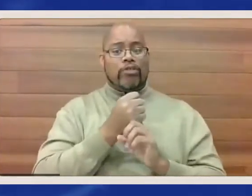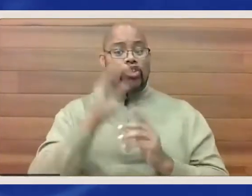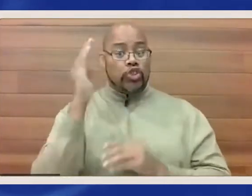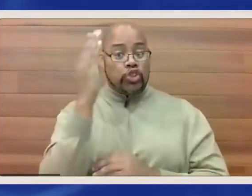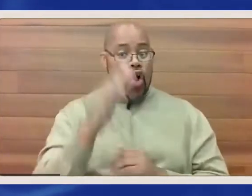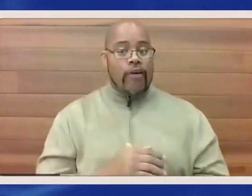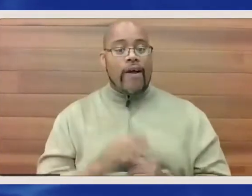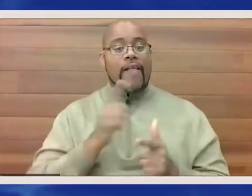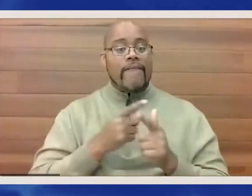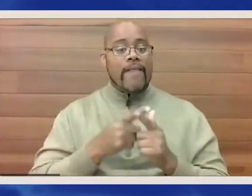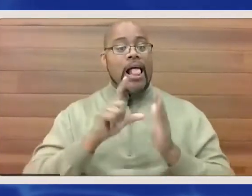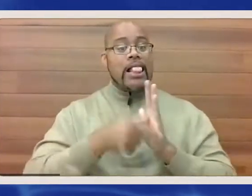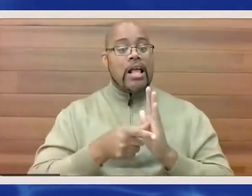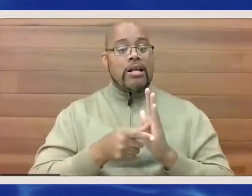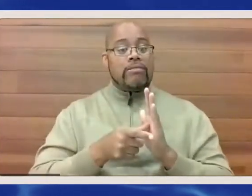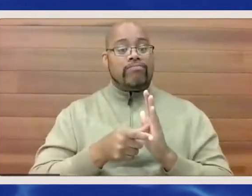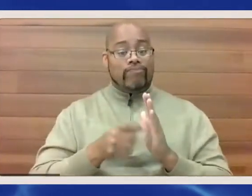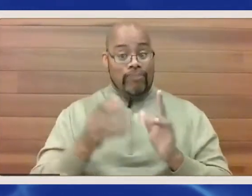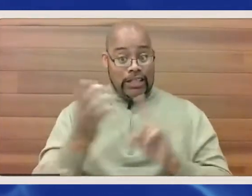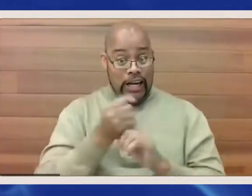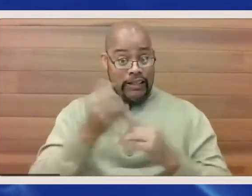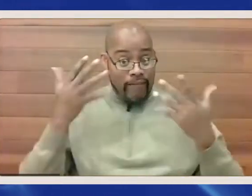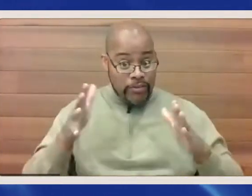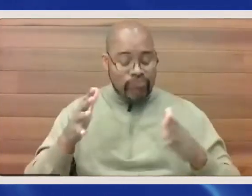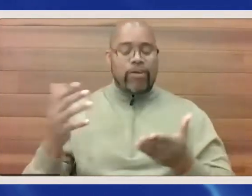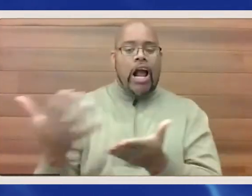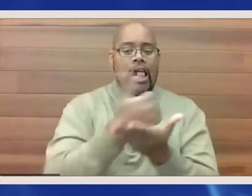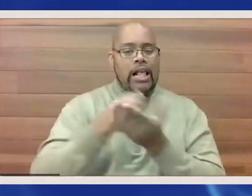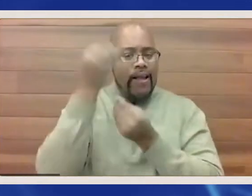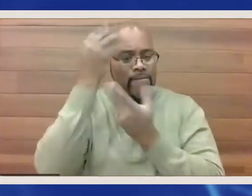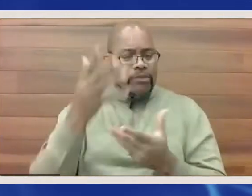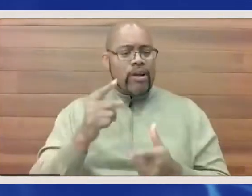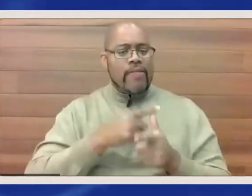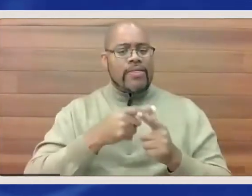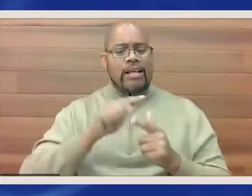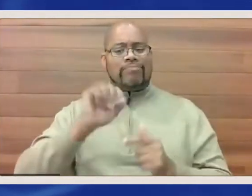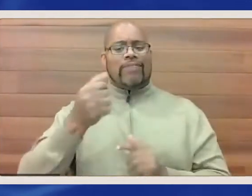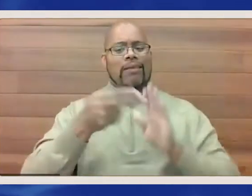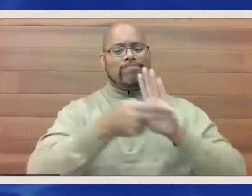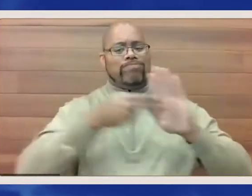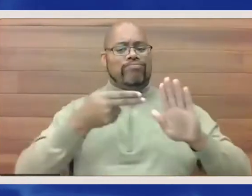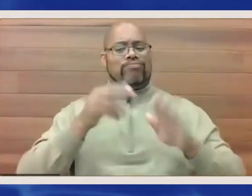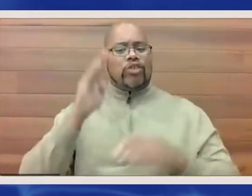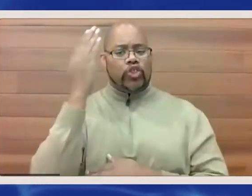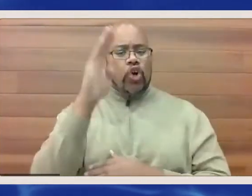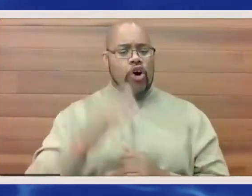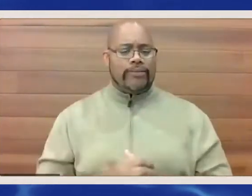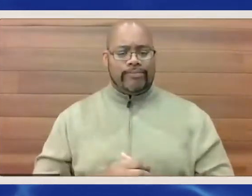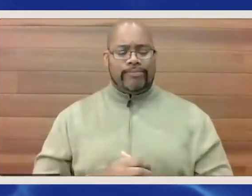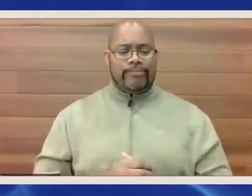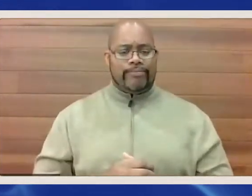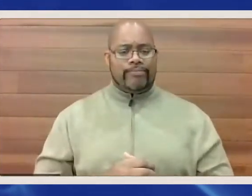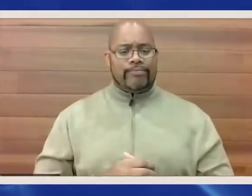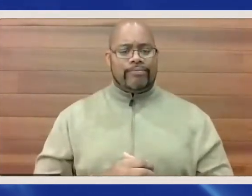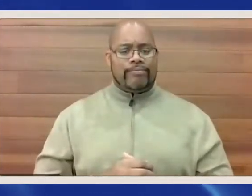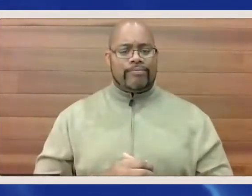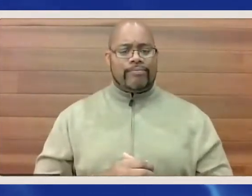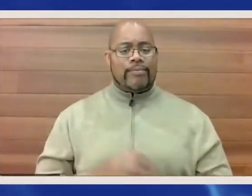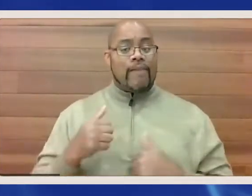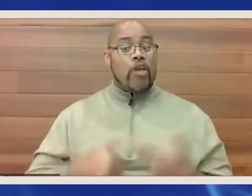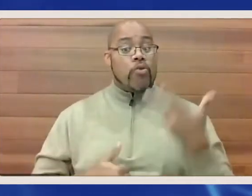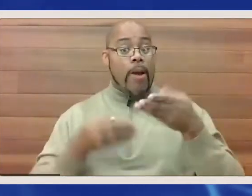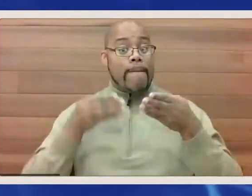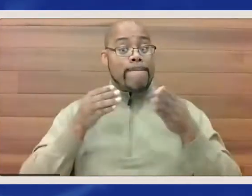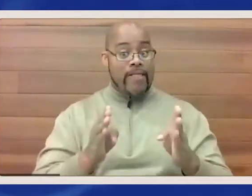later on, you catch the shark, collect data, and then tag the shark. So there's 3